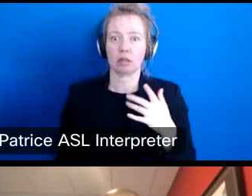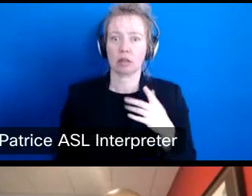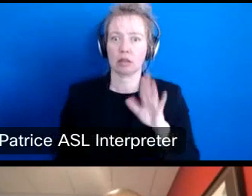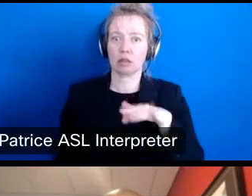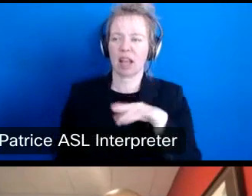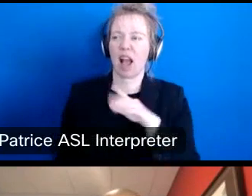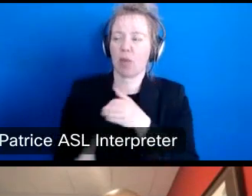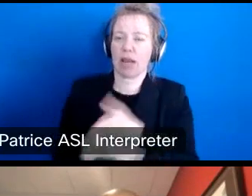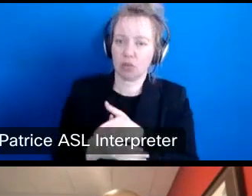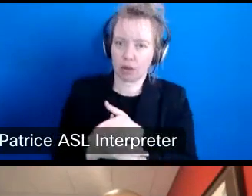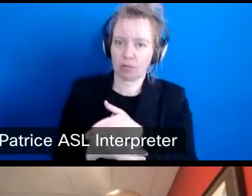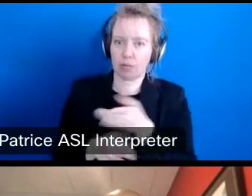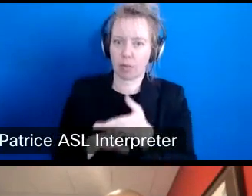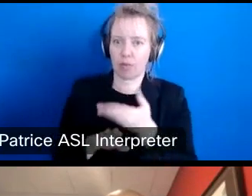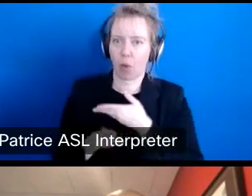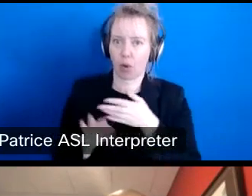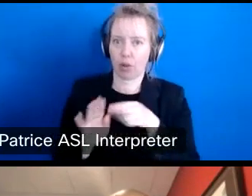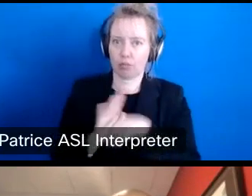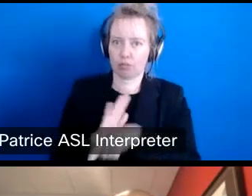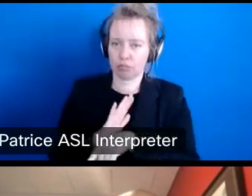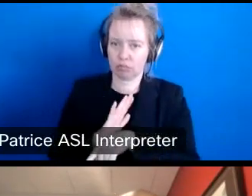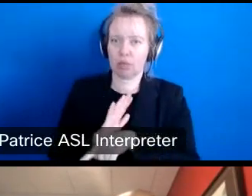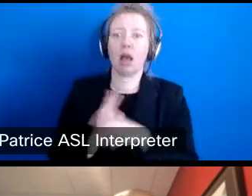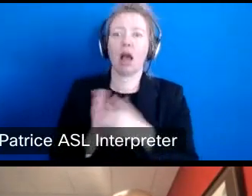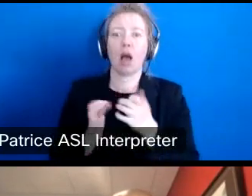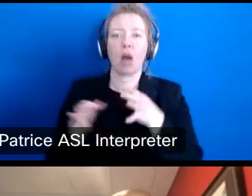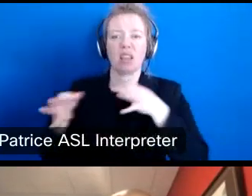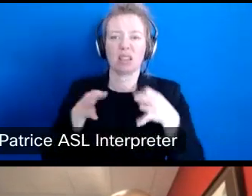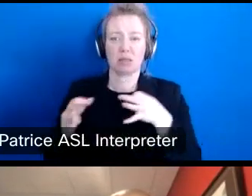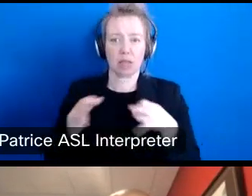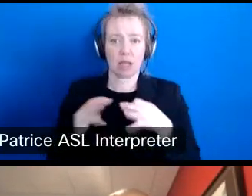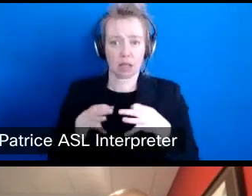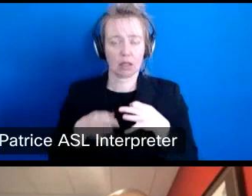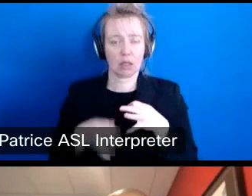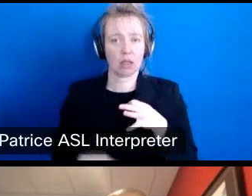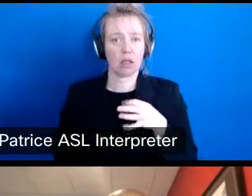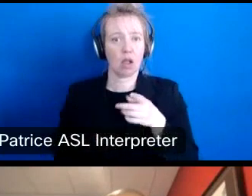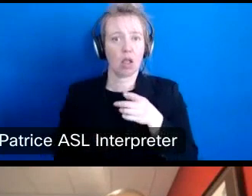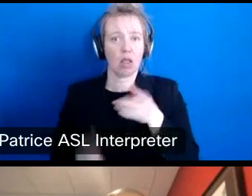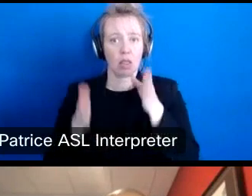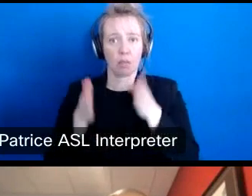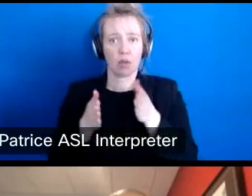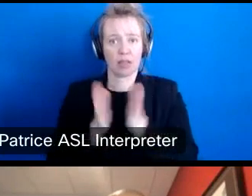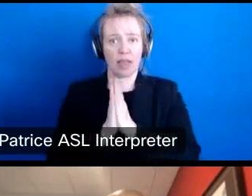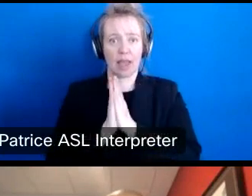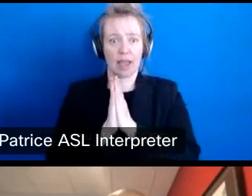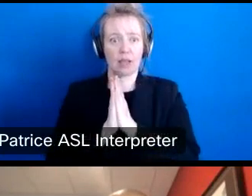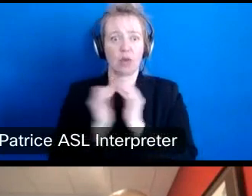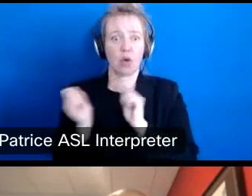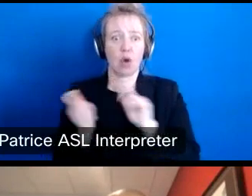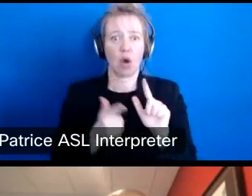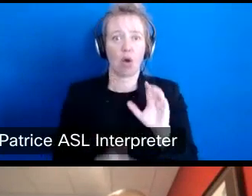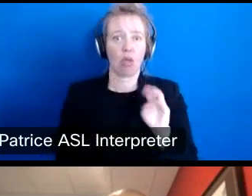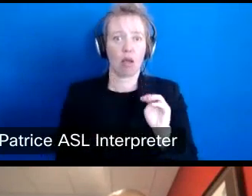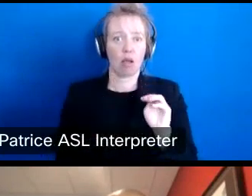let me sorry. jump in real quick before you Yeah. move on, because I do want to explain to the commissioner that asked the question, as well as to all the commissioners, because we know this